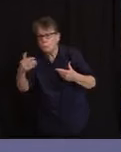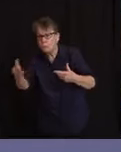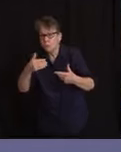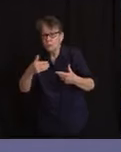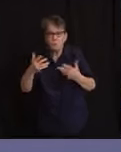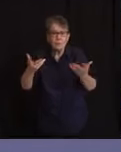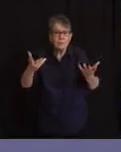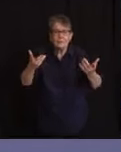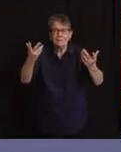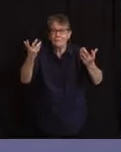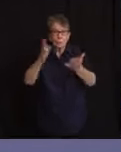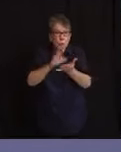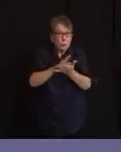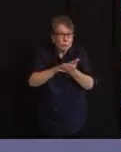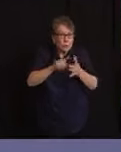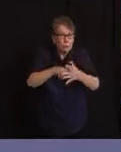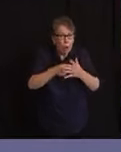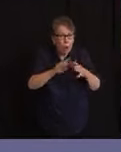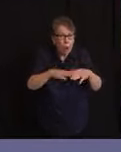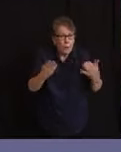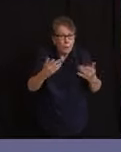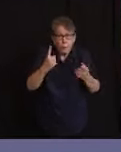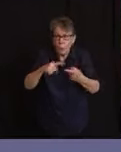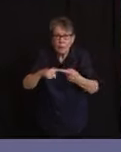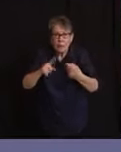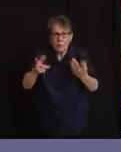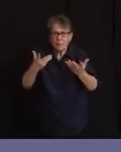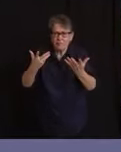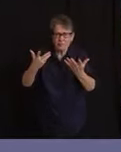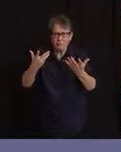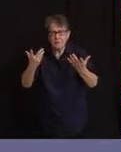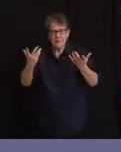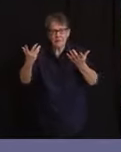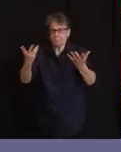a day later than I was hoping for, but it's for good reason.